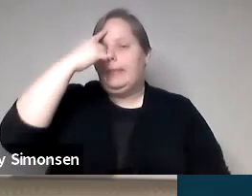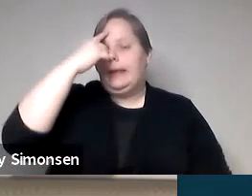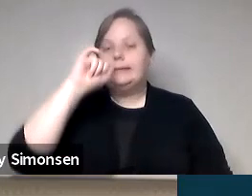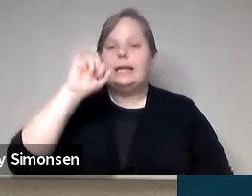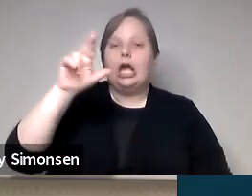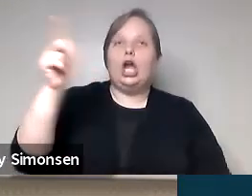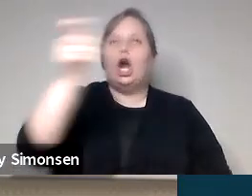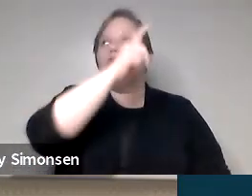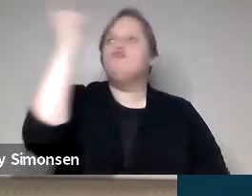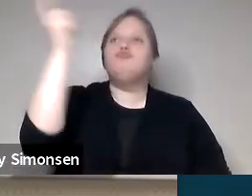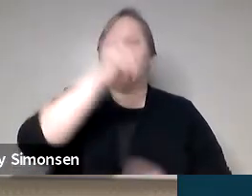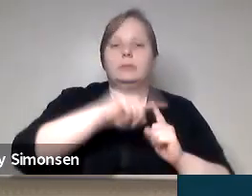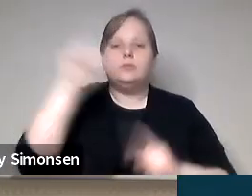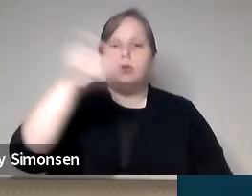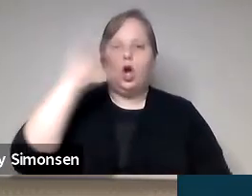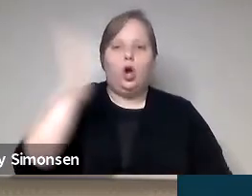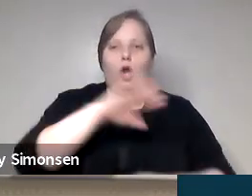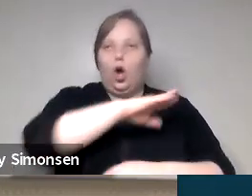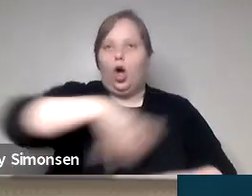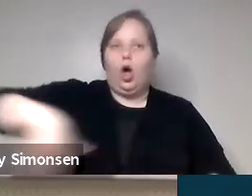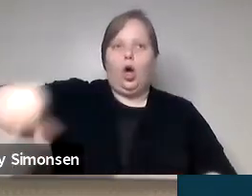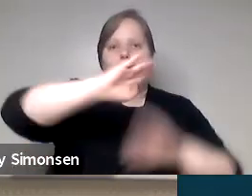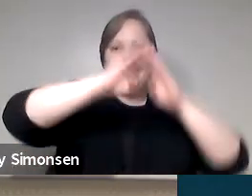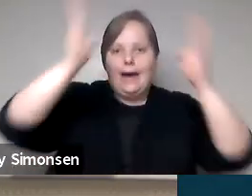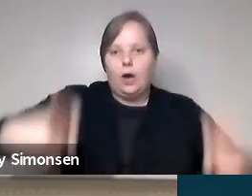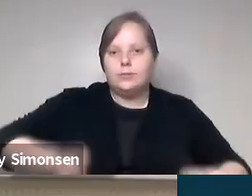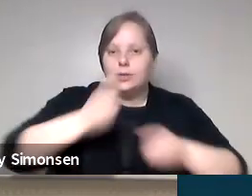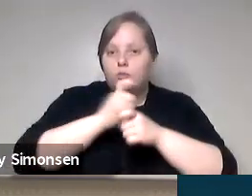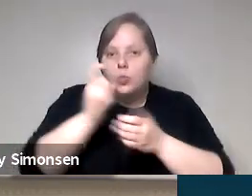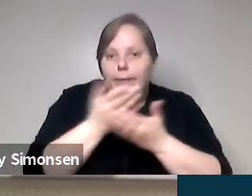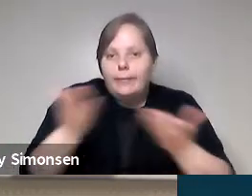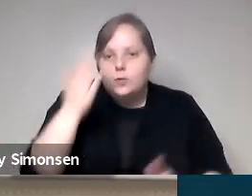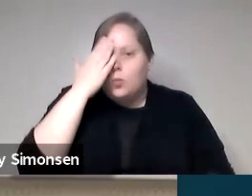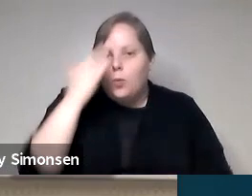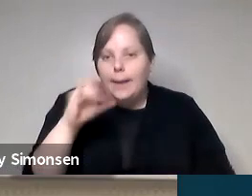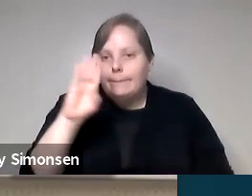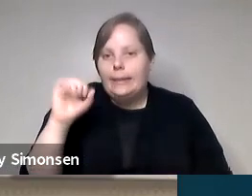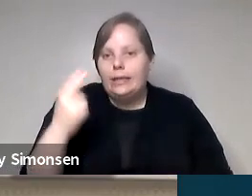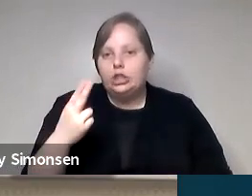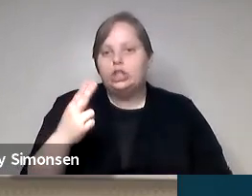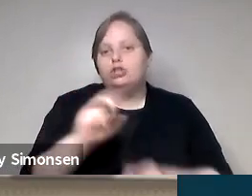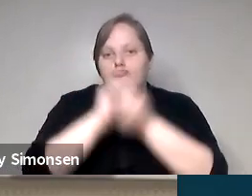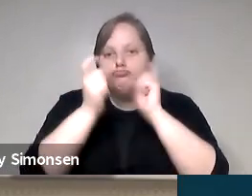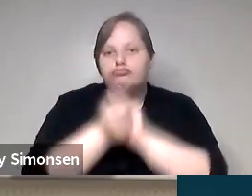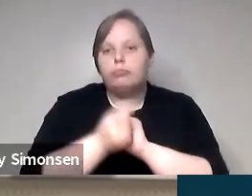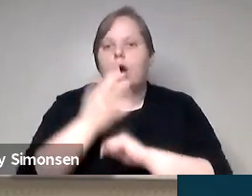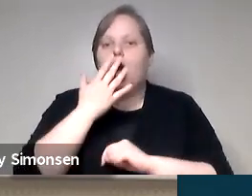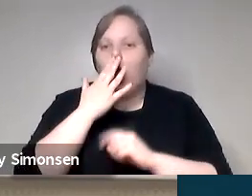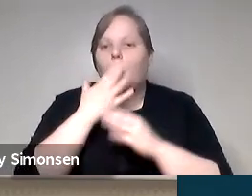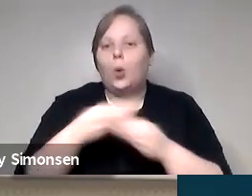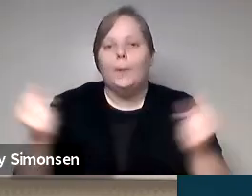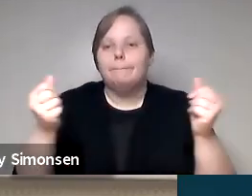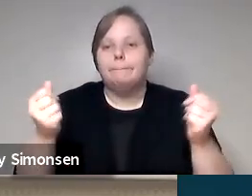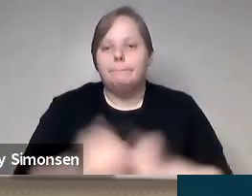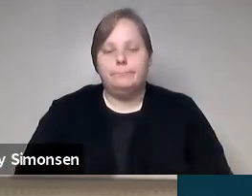spraying it all over the house and ruining things, because bleach does take the color out. So another